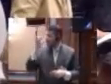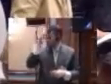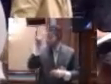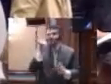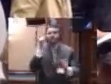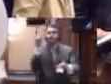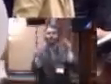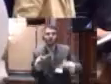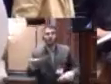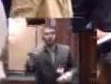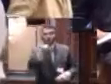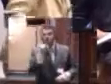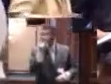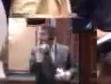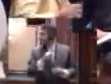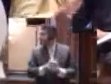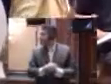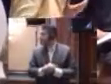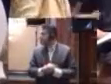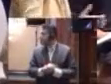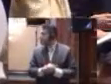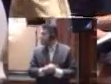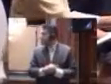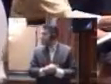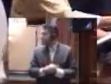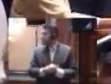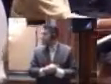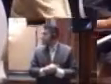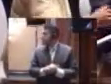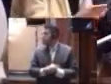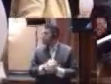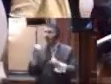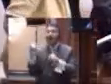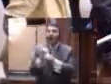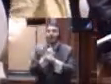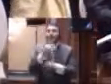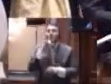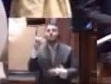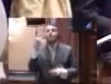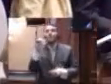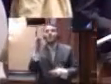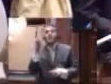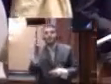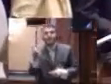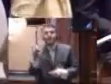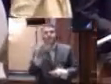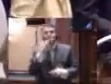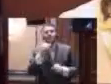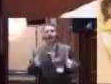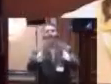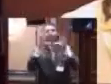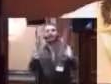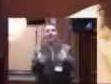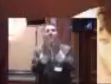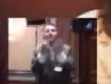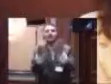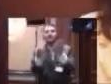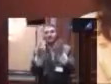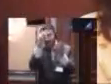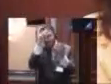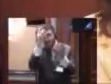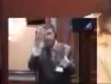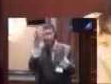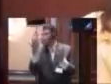to join in into this very important dialogue the pathways of